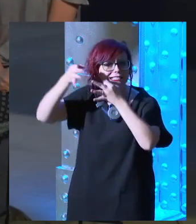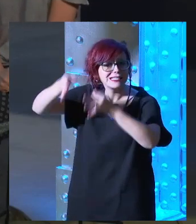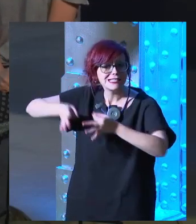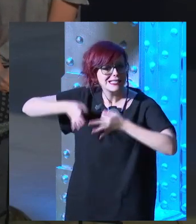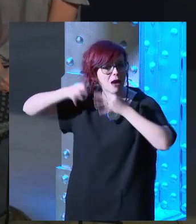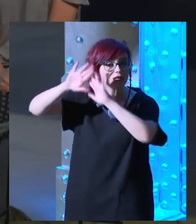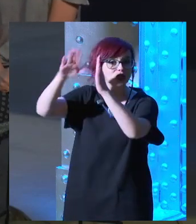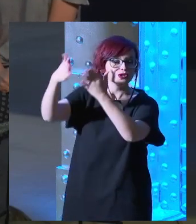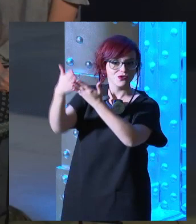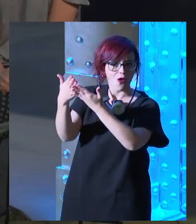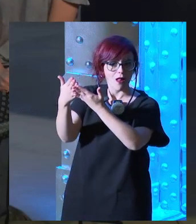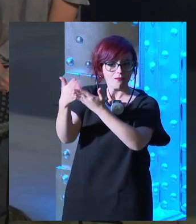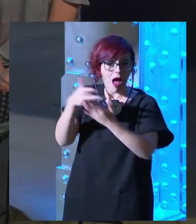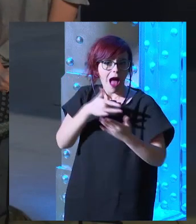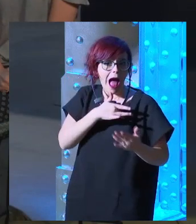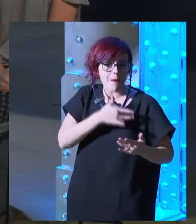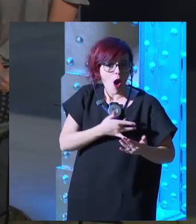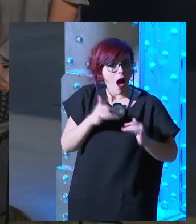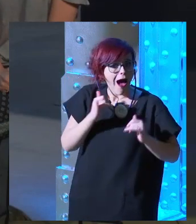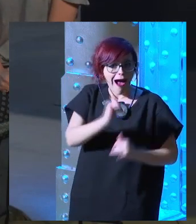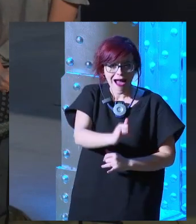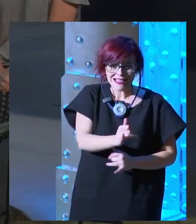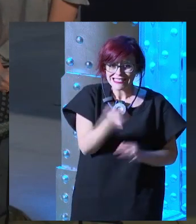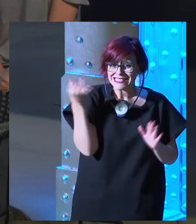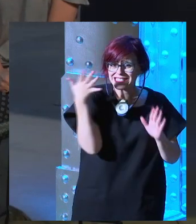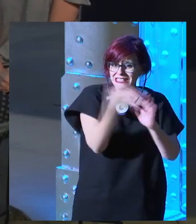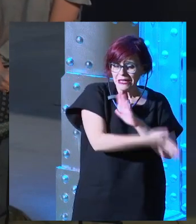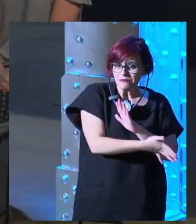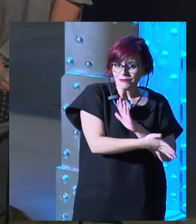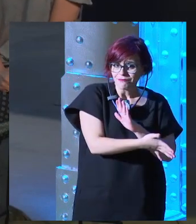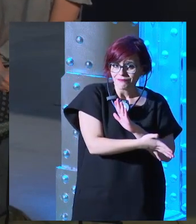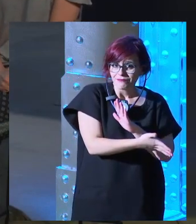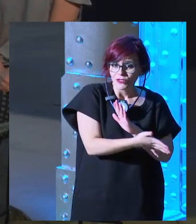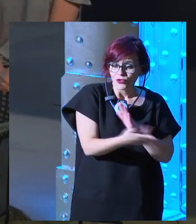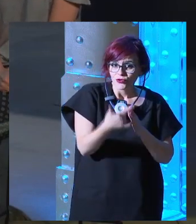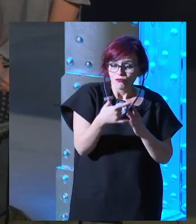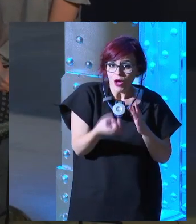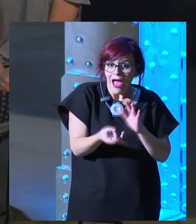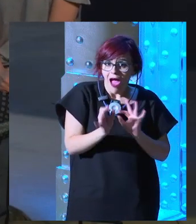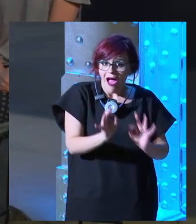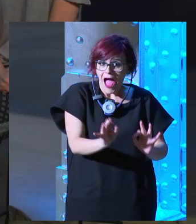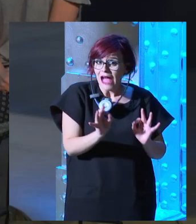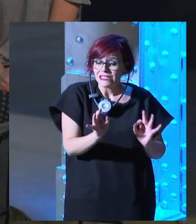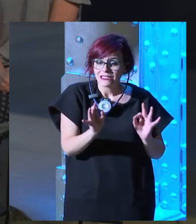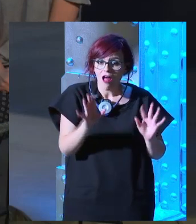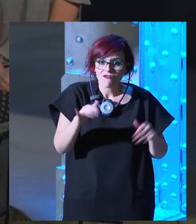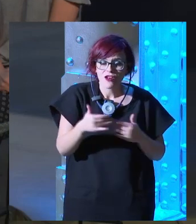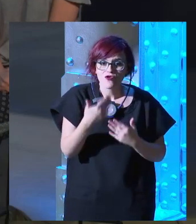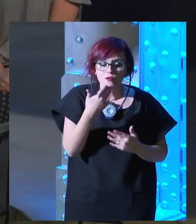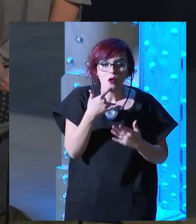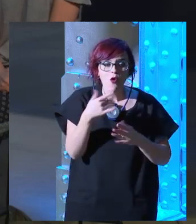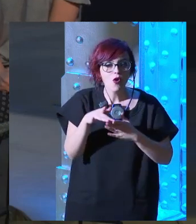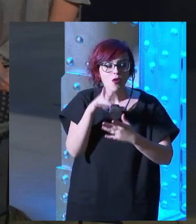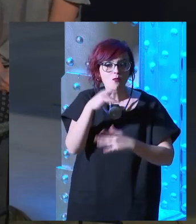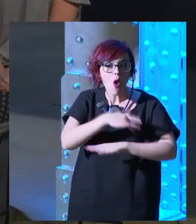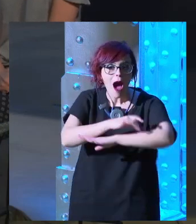going to come up every day. That there would be the daily rising of love. And that love was